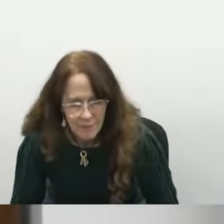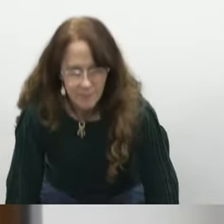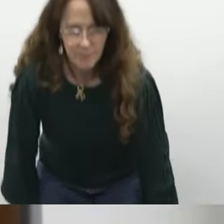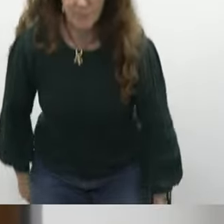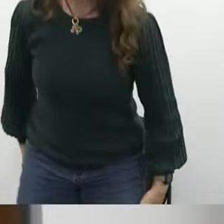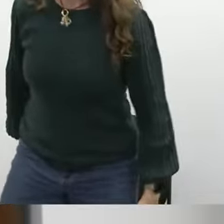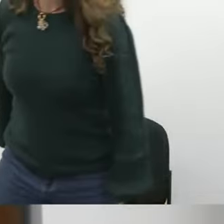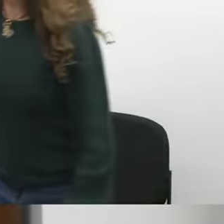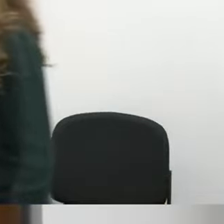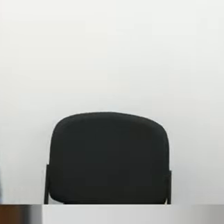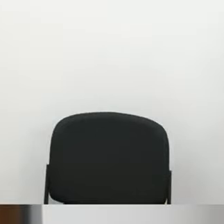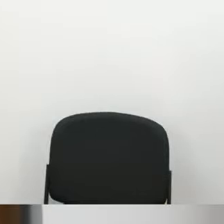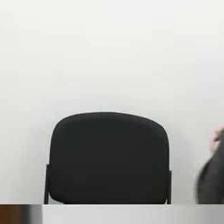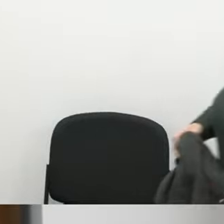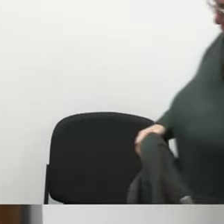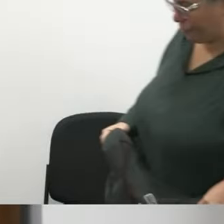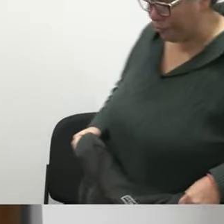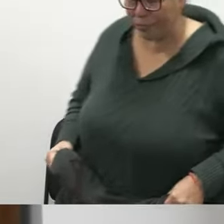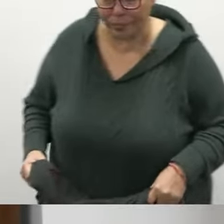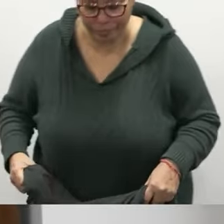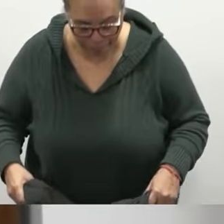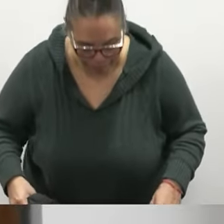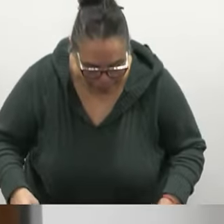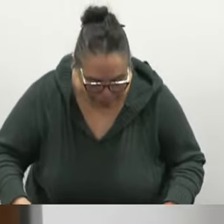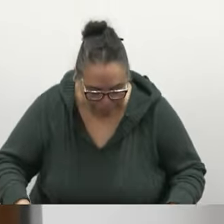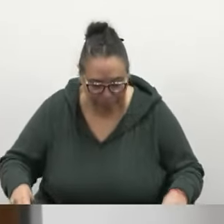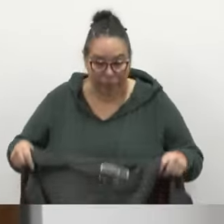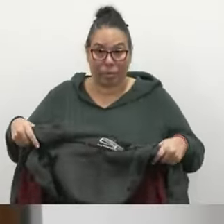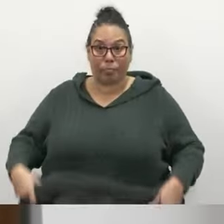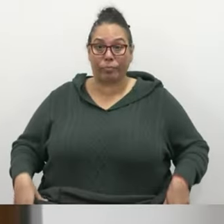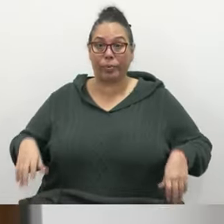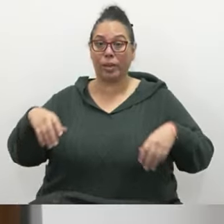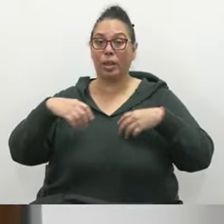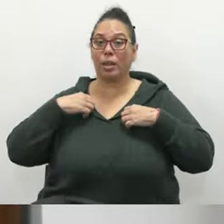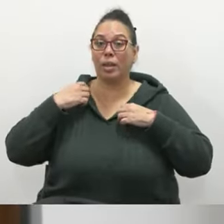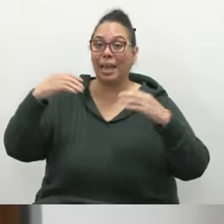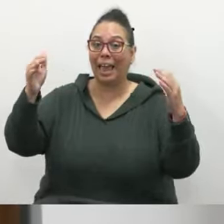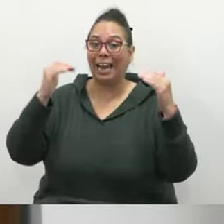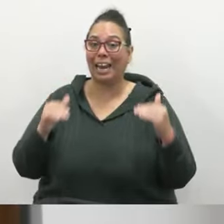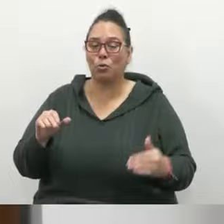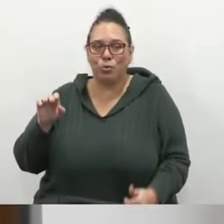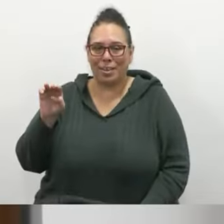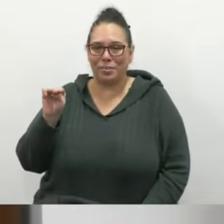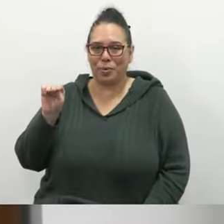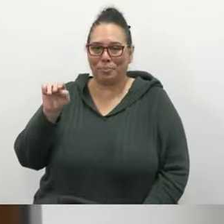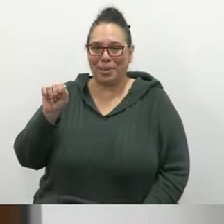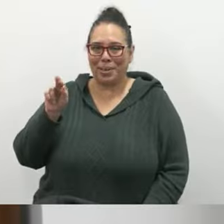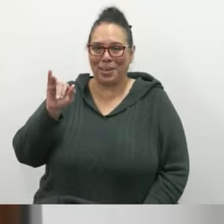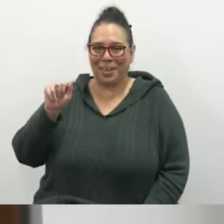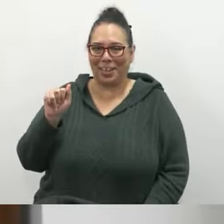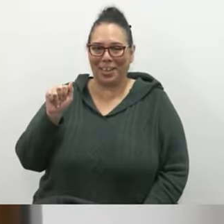Thank you. Next, we have Maria Rosario Deseo, and followed by